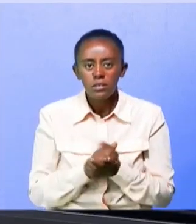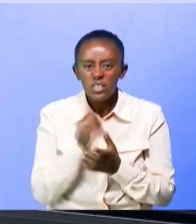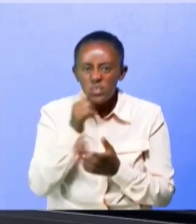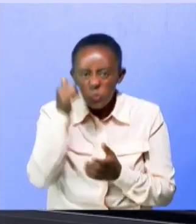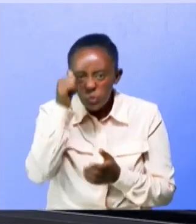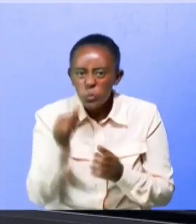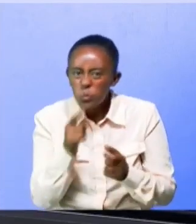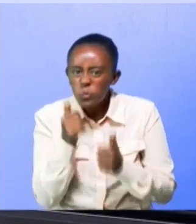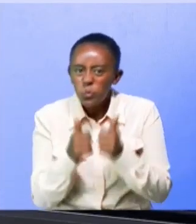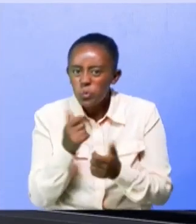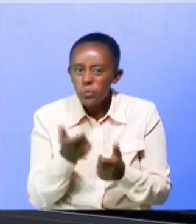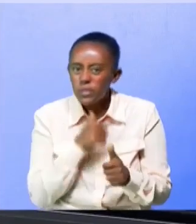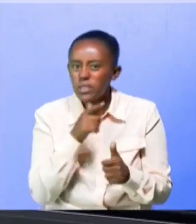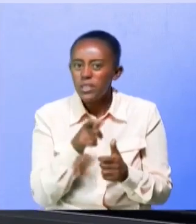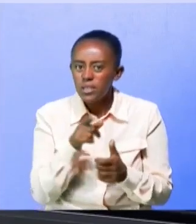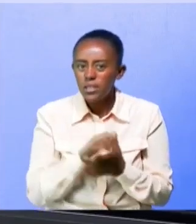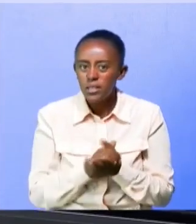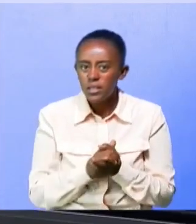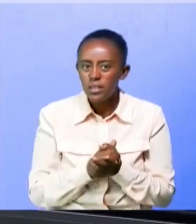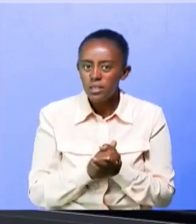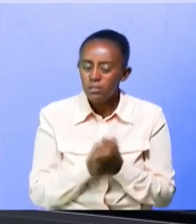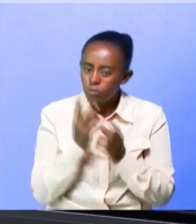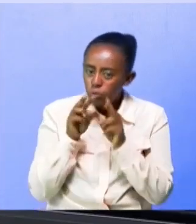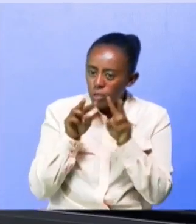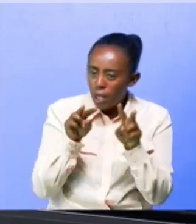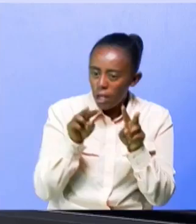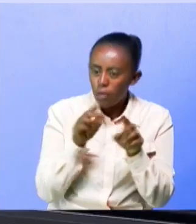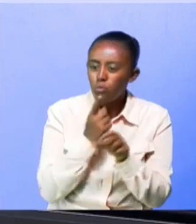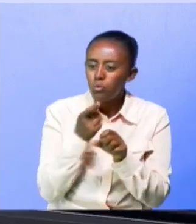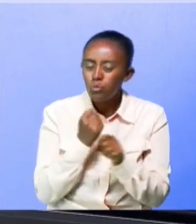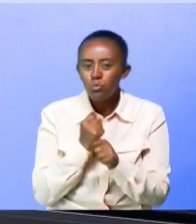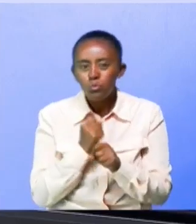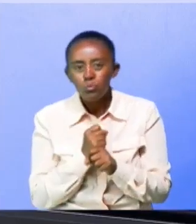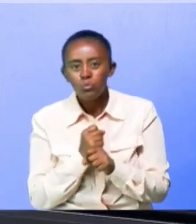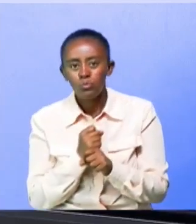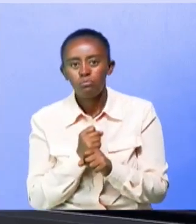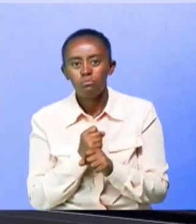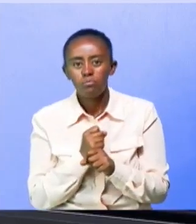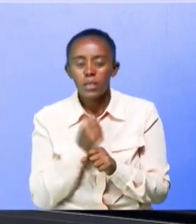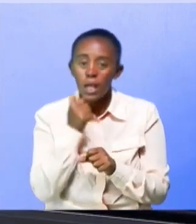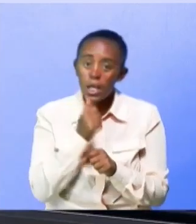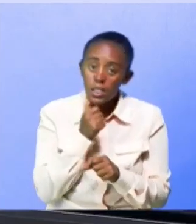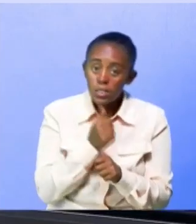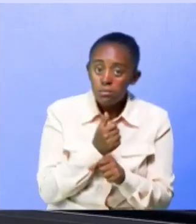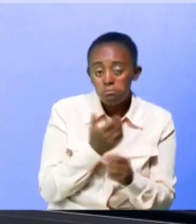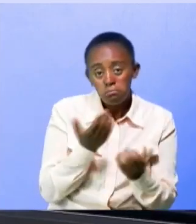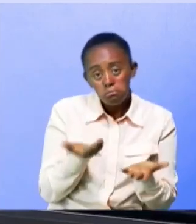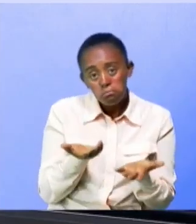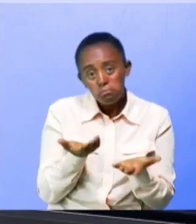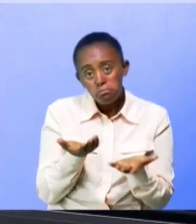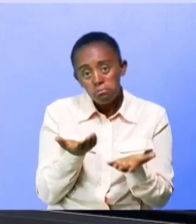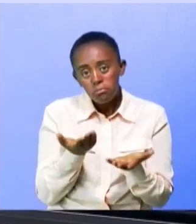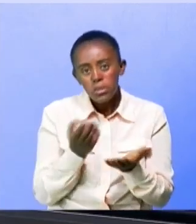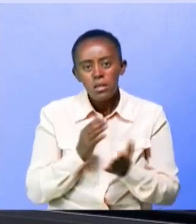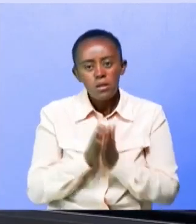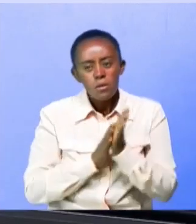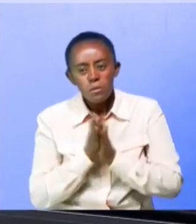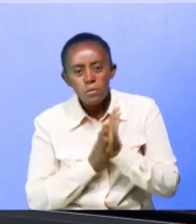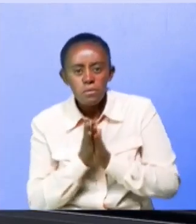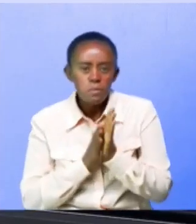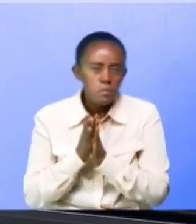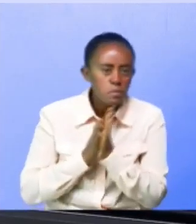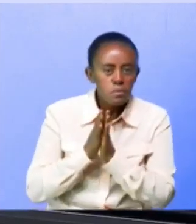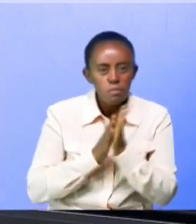girls or boys? Go and check. That's why if they are girls, they are eager to be